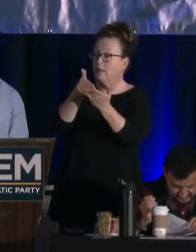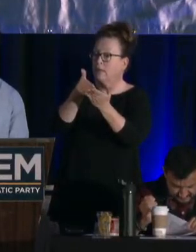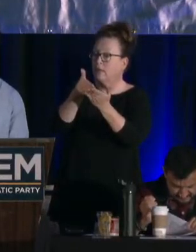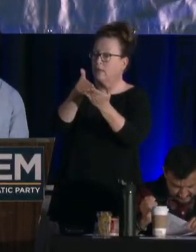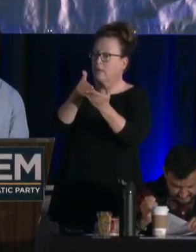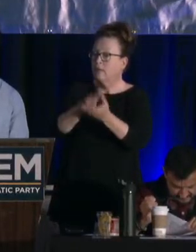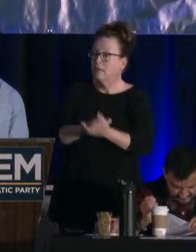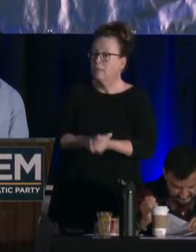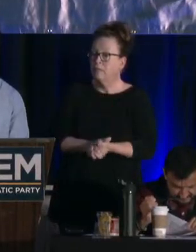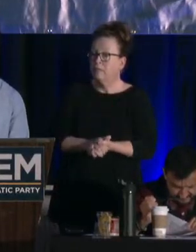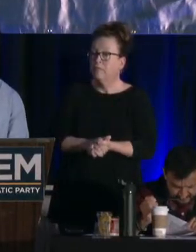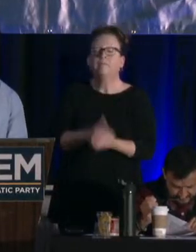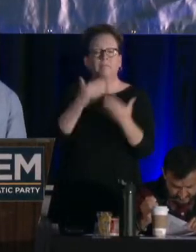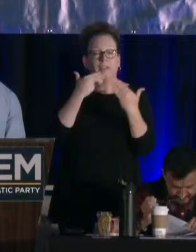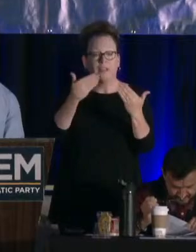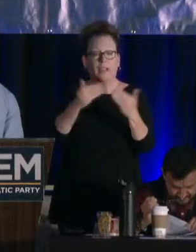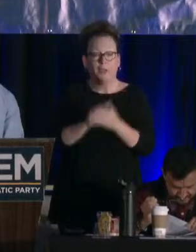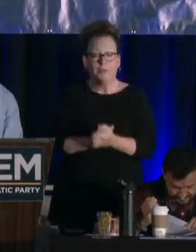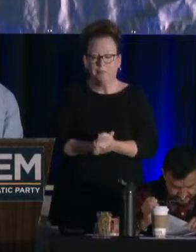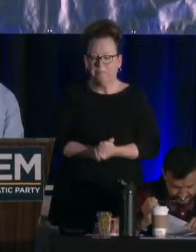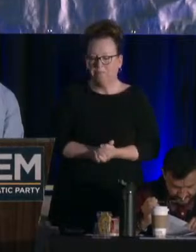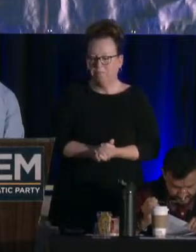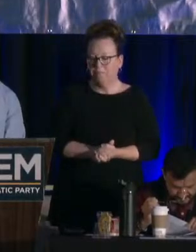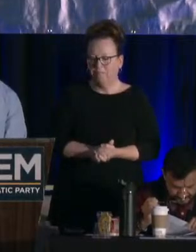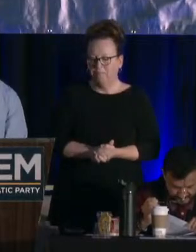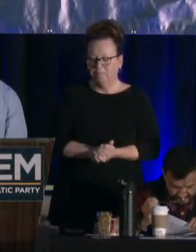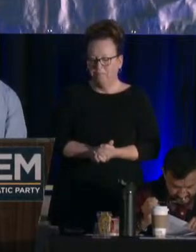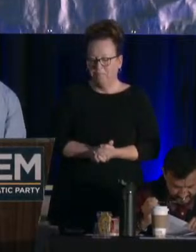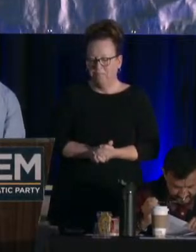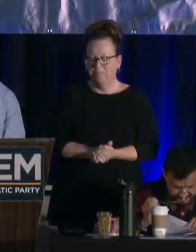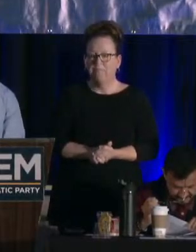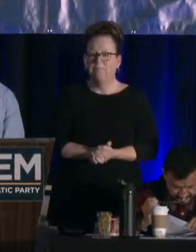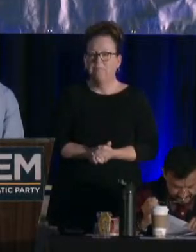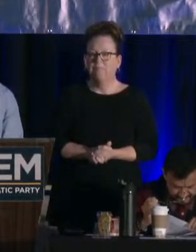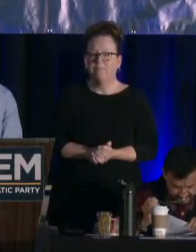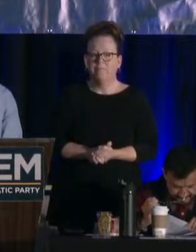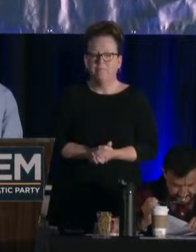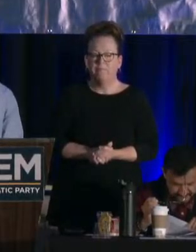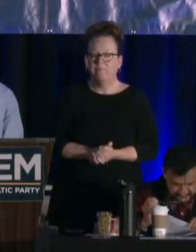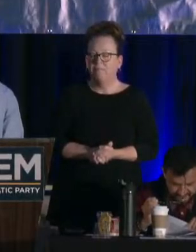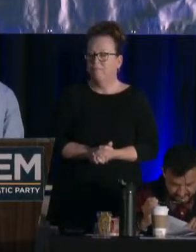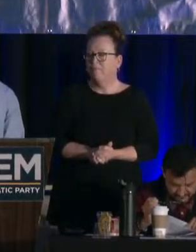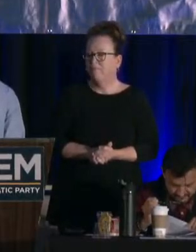opposed? Thank you. Okay. So the motion carries.